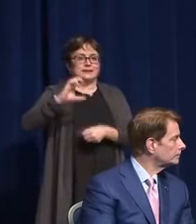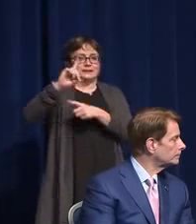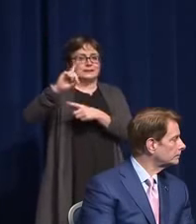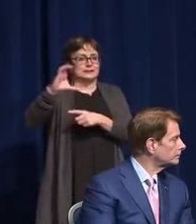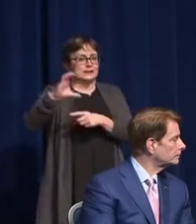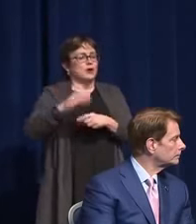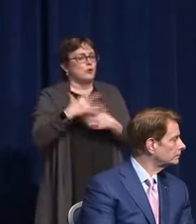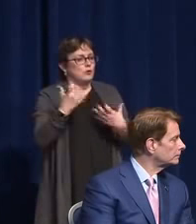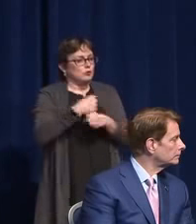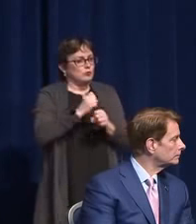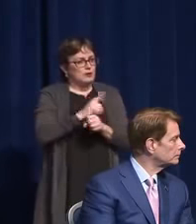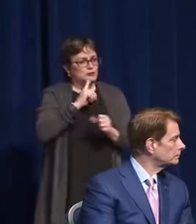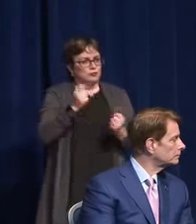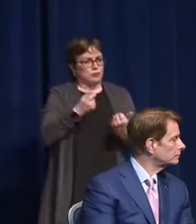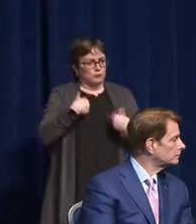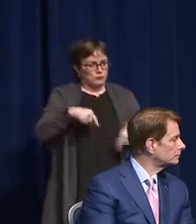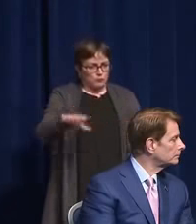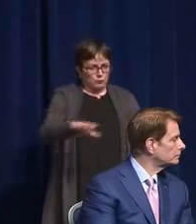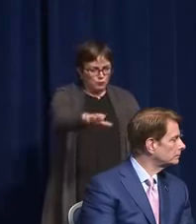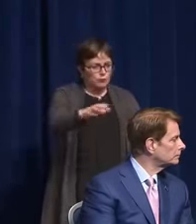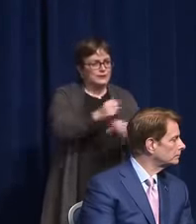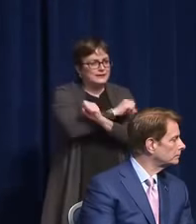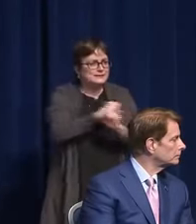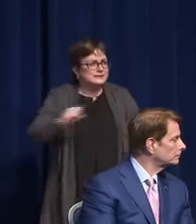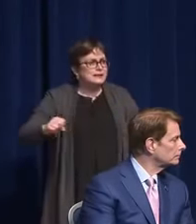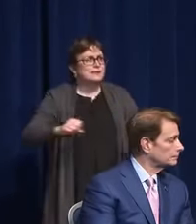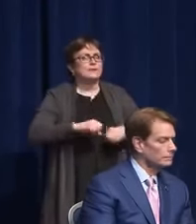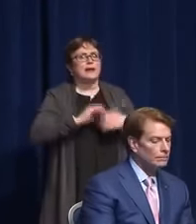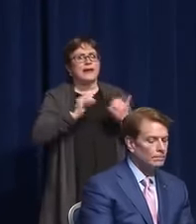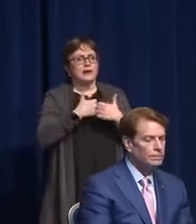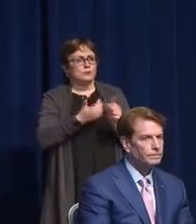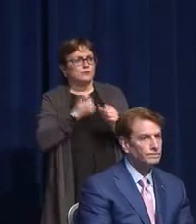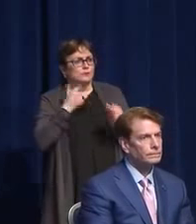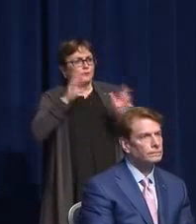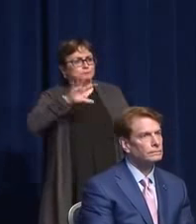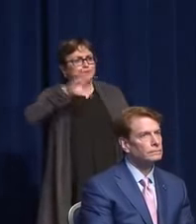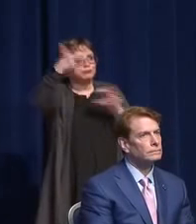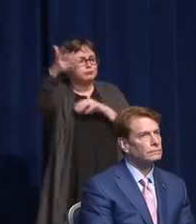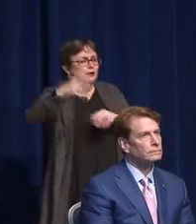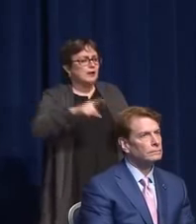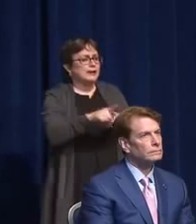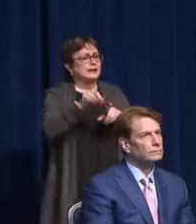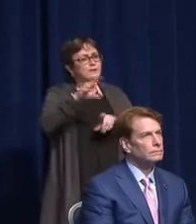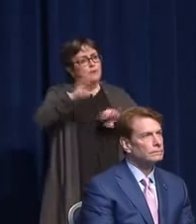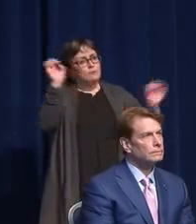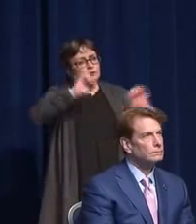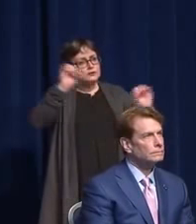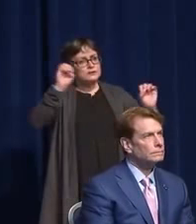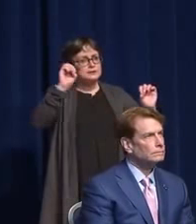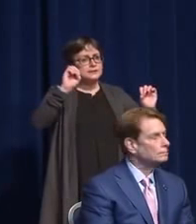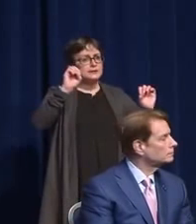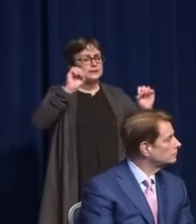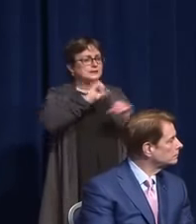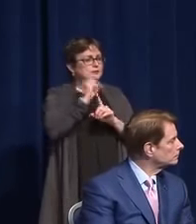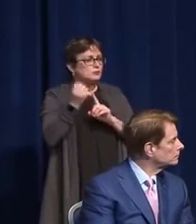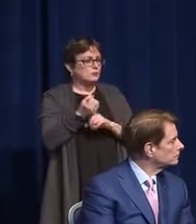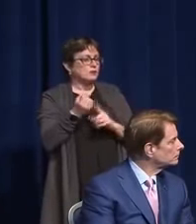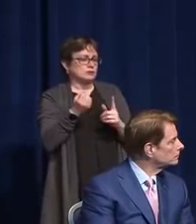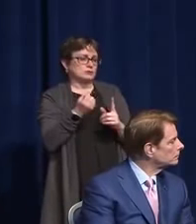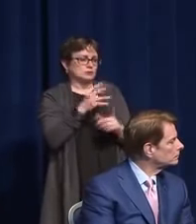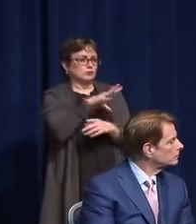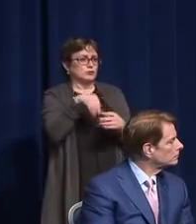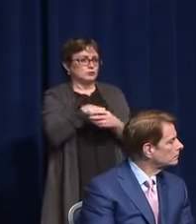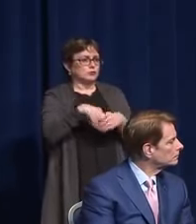from malicious actors, natural disasters, or emergency situations, including public health